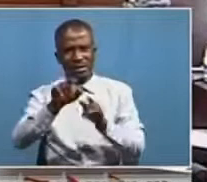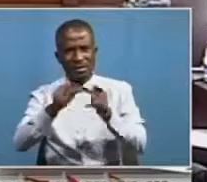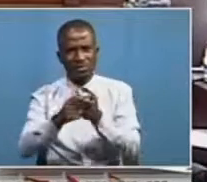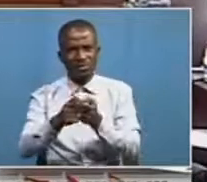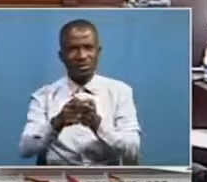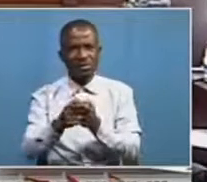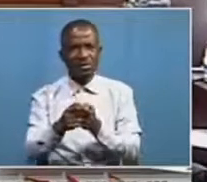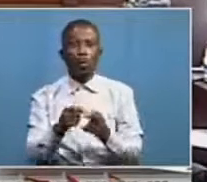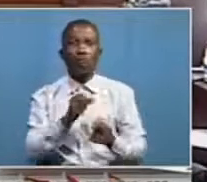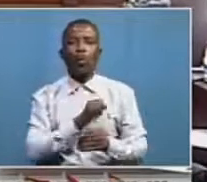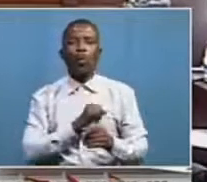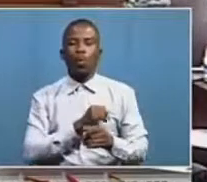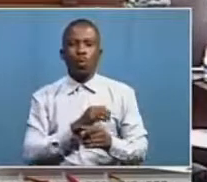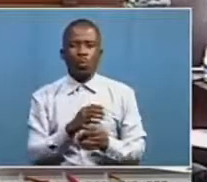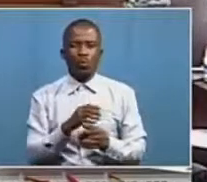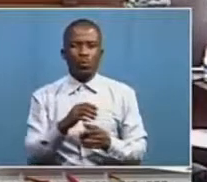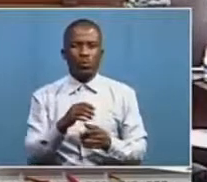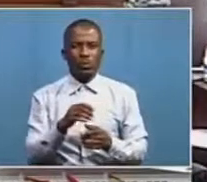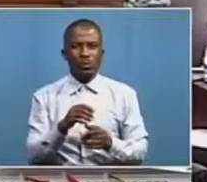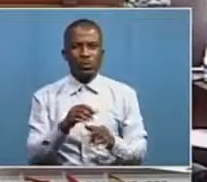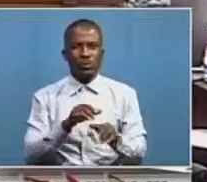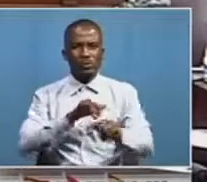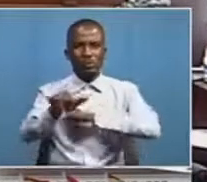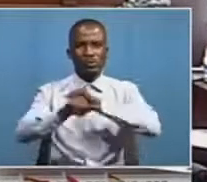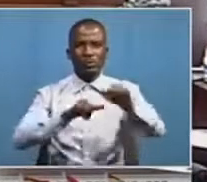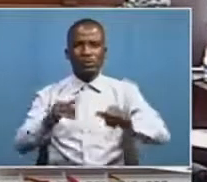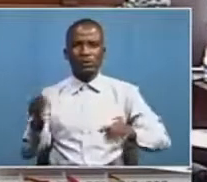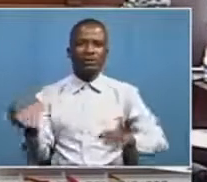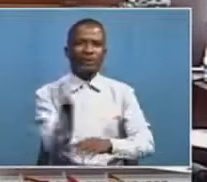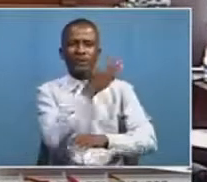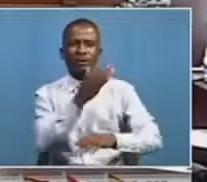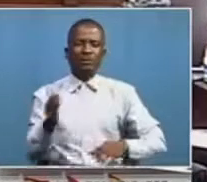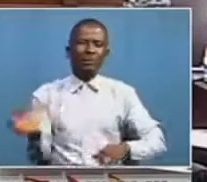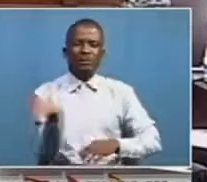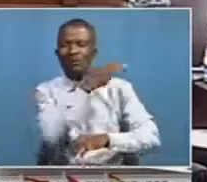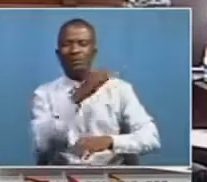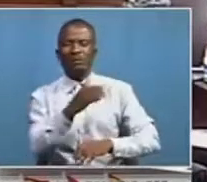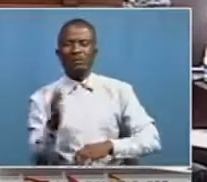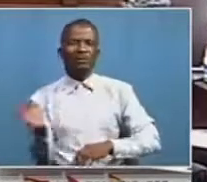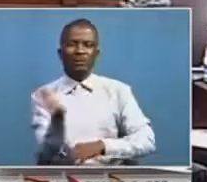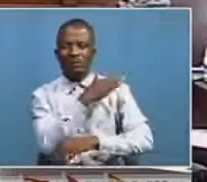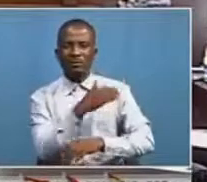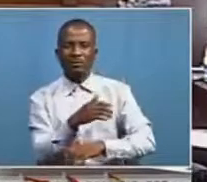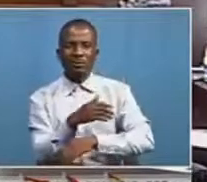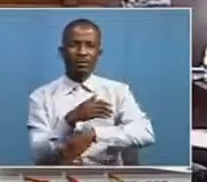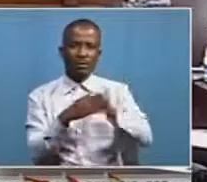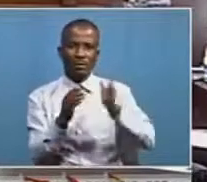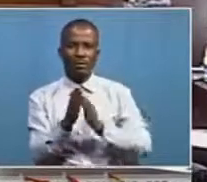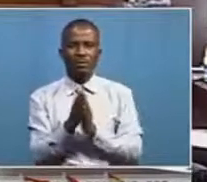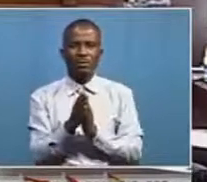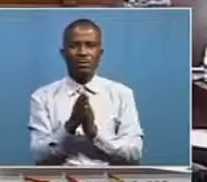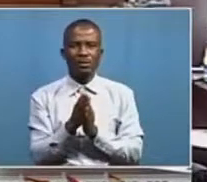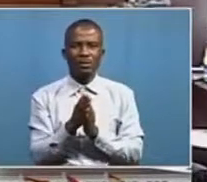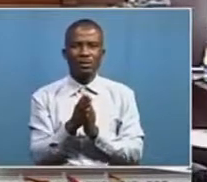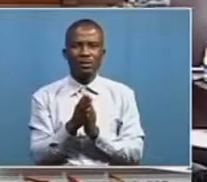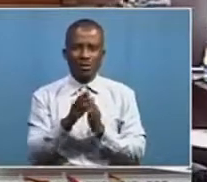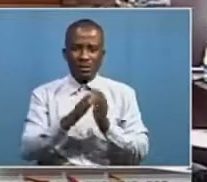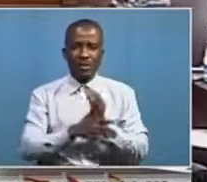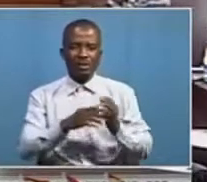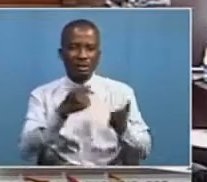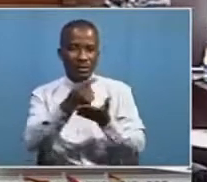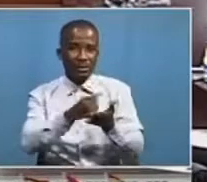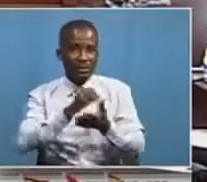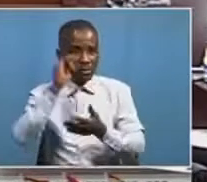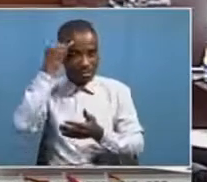trick them to leave the Strong Room by sending them on an errand to compare with the petitioner, during which